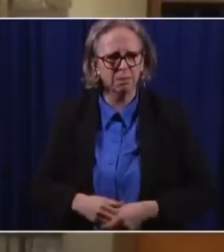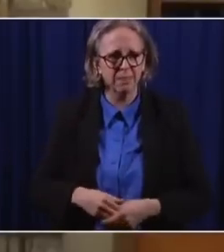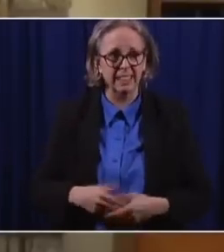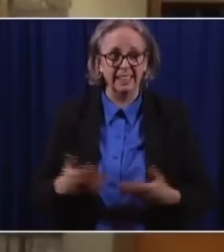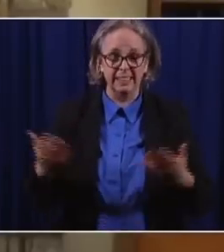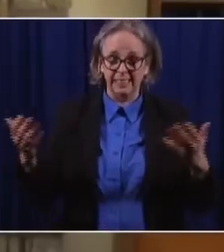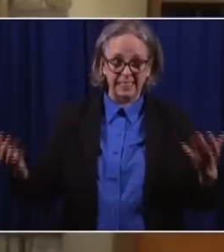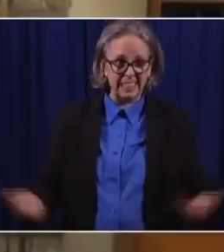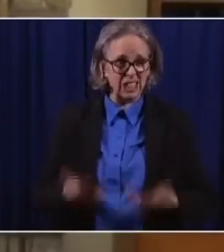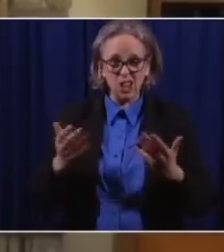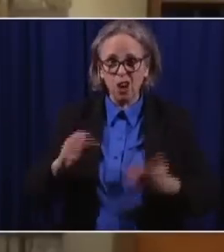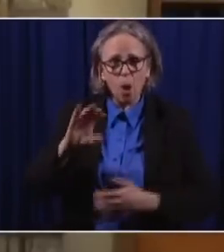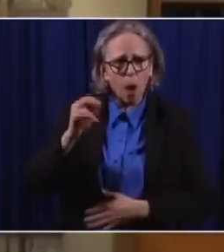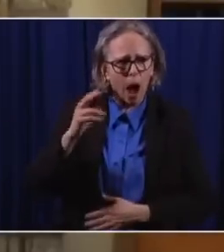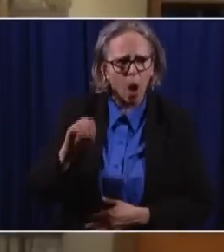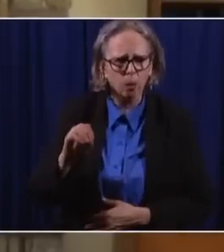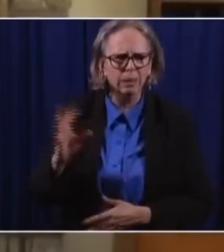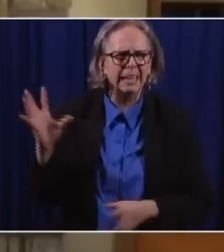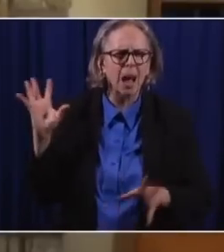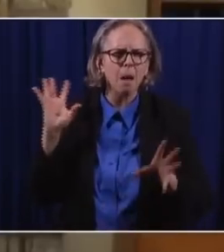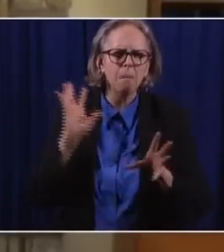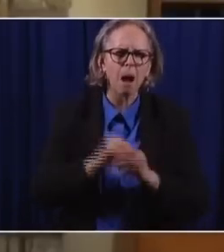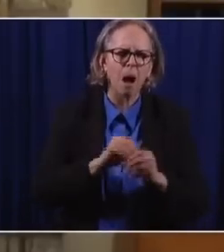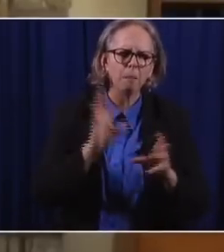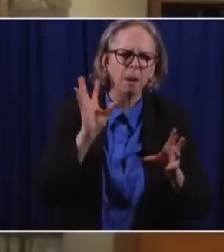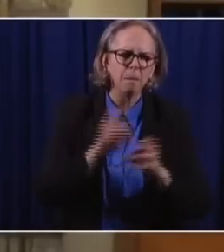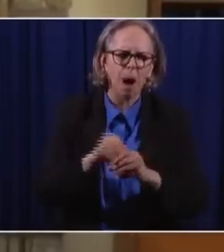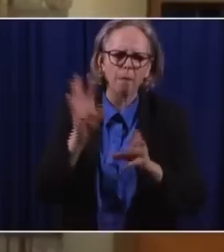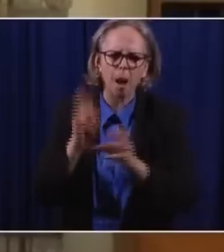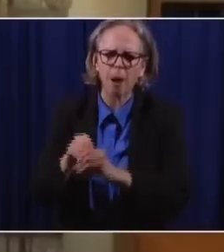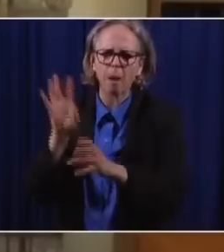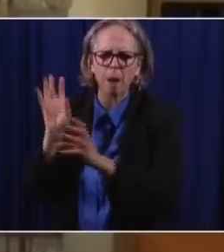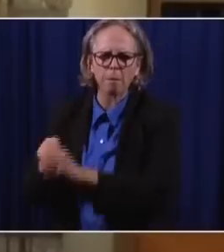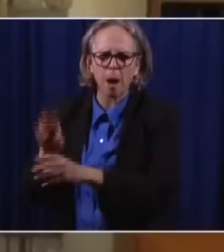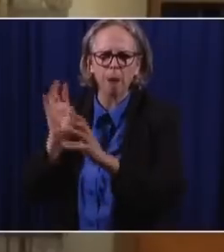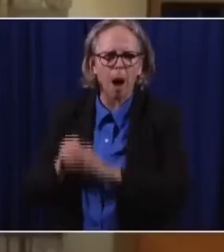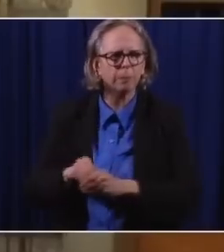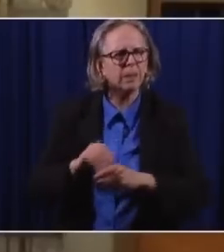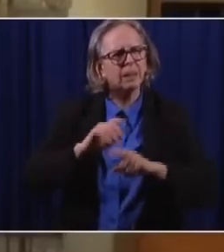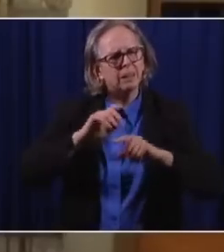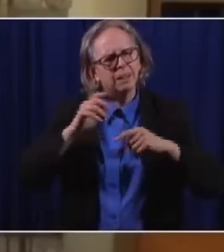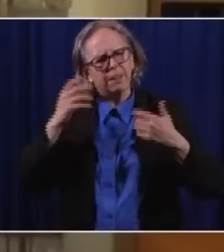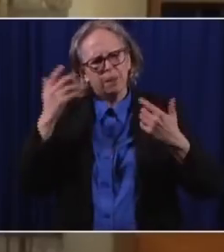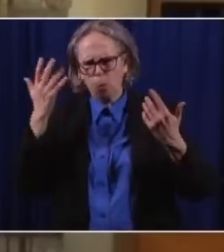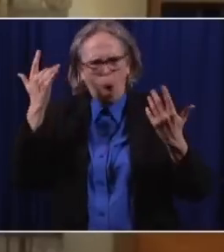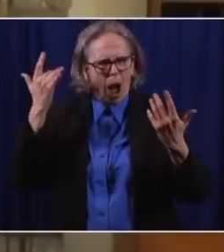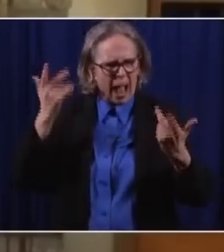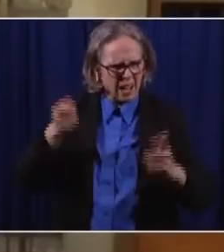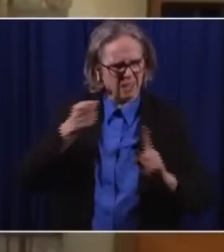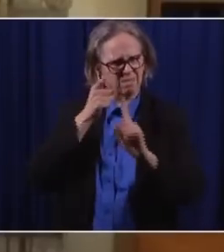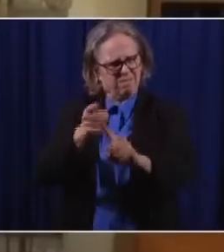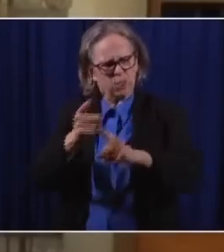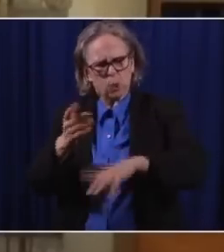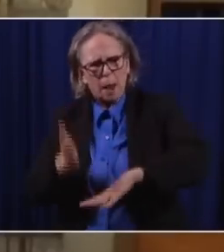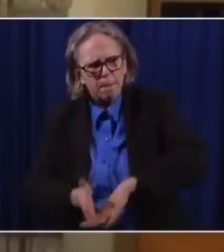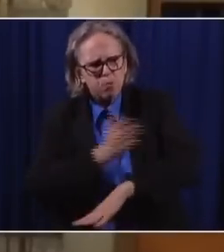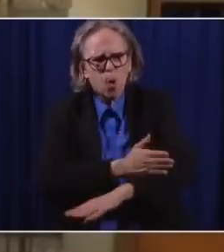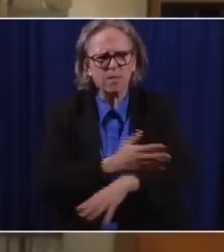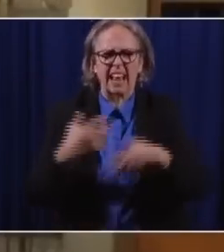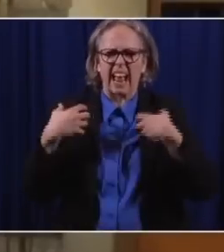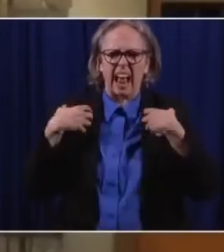groups dedicated to improving the health outcomes for Ohioans across many age groups and demographics. We're